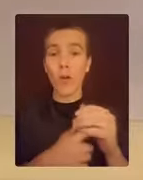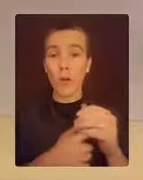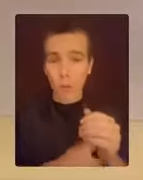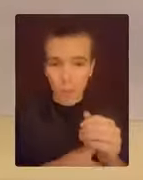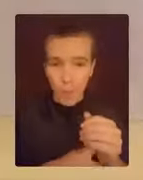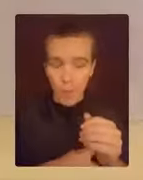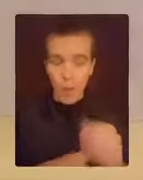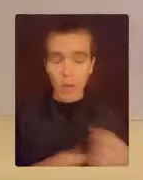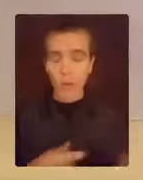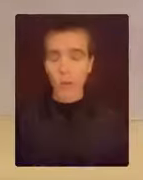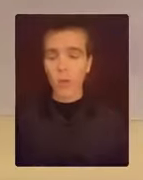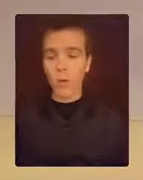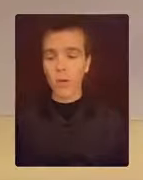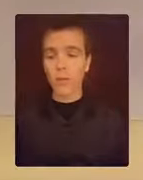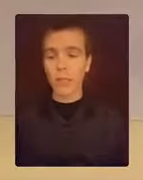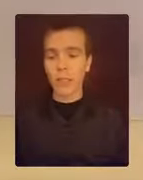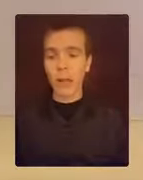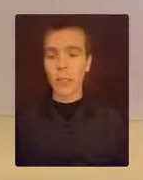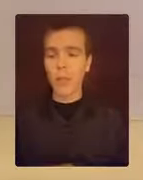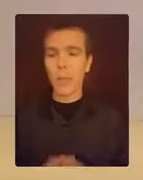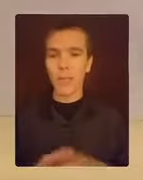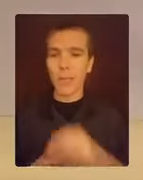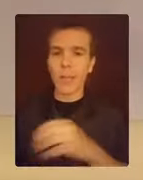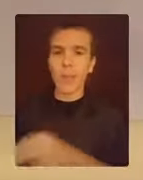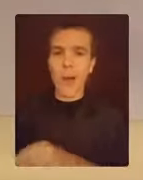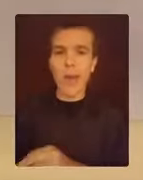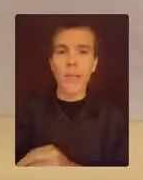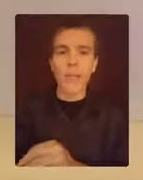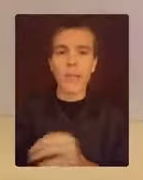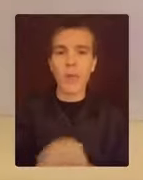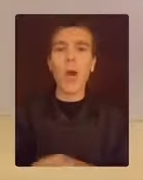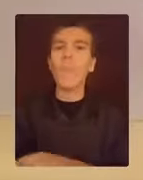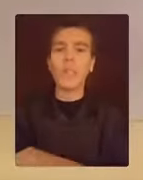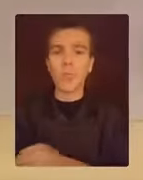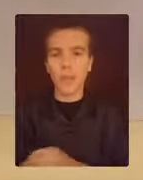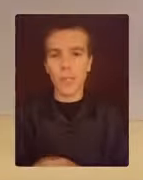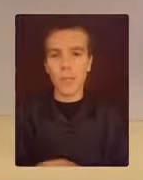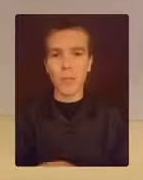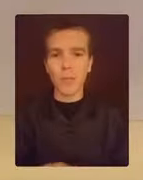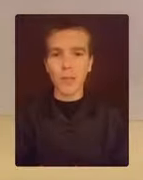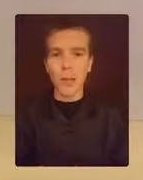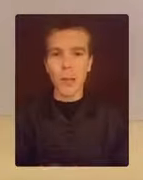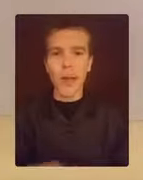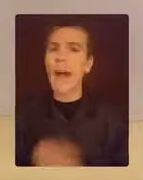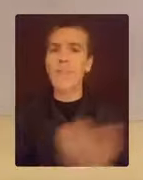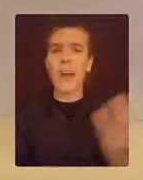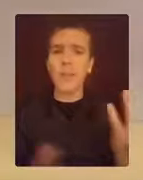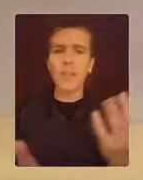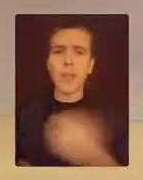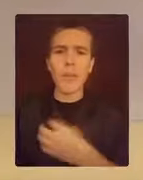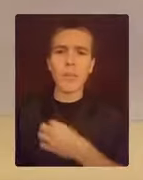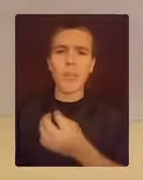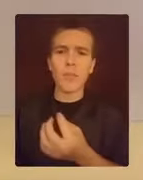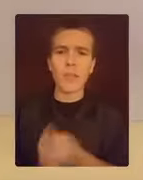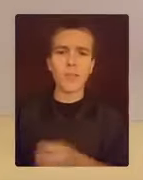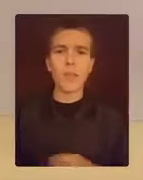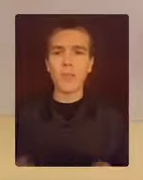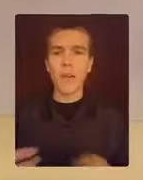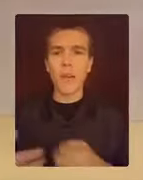are dreaming. So a lot of people, they try that. They say, well, I'll pinch myself. I've got to be dreaming.